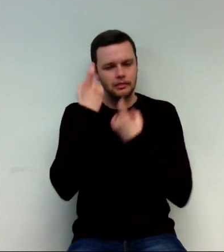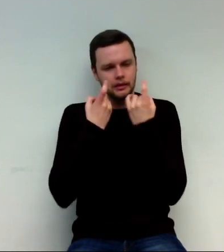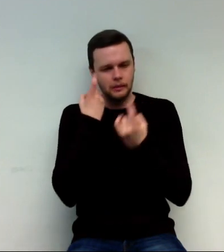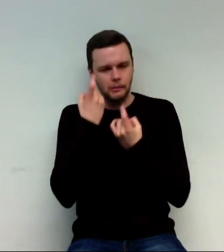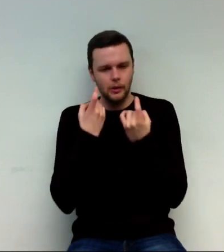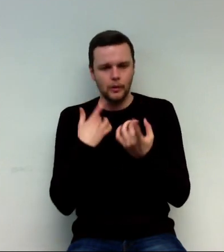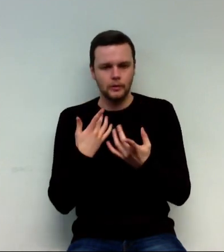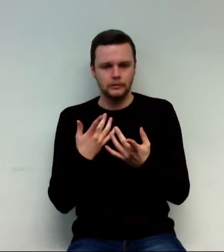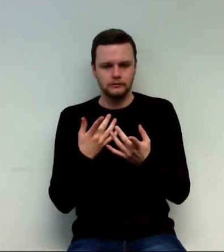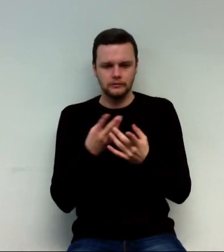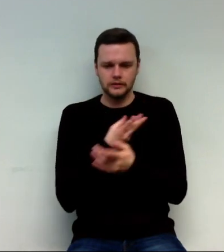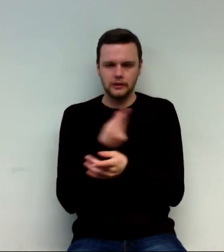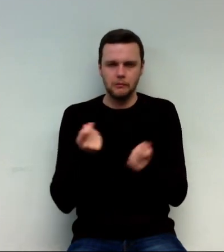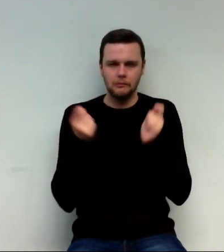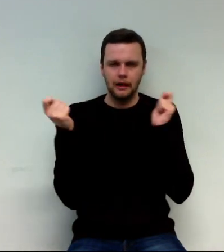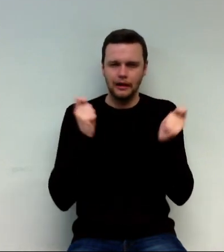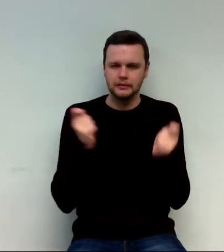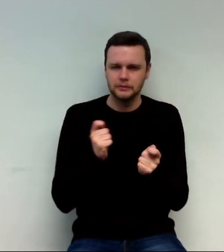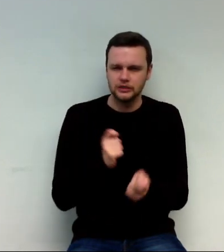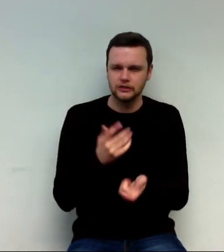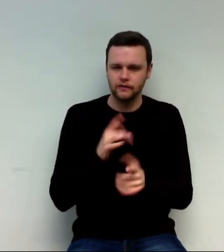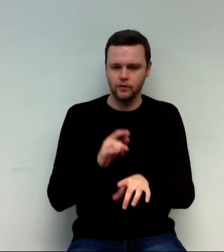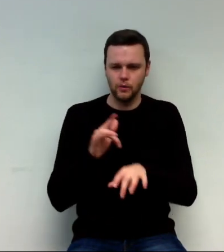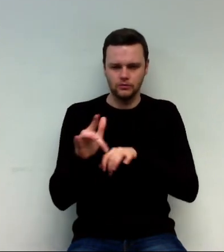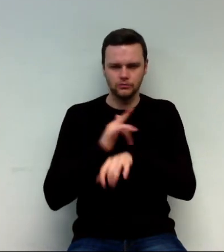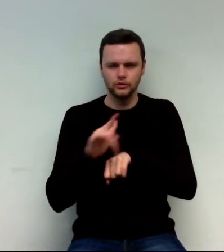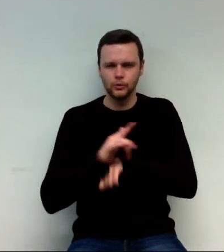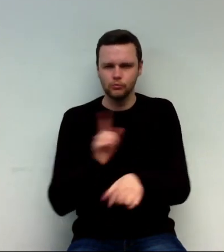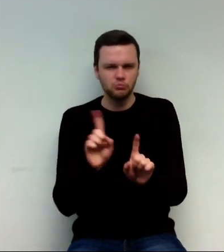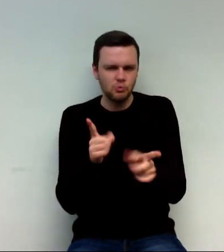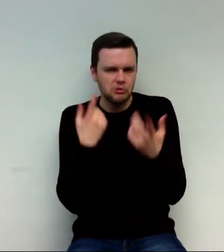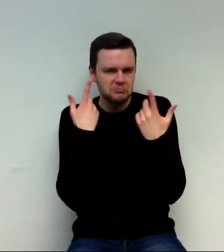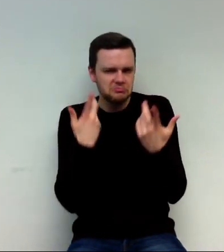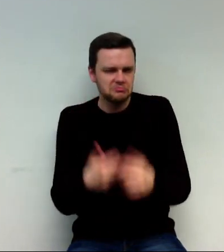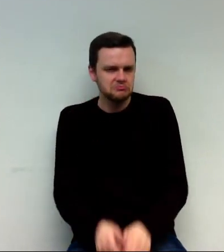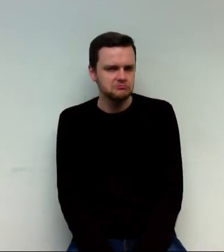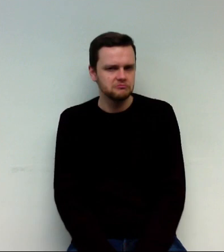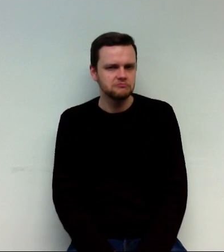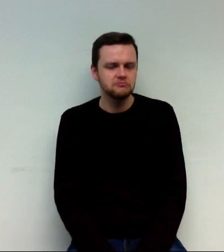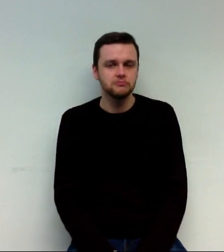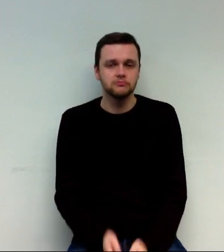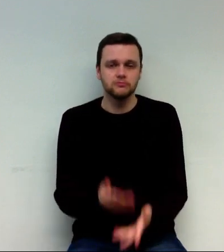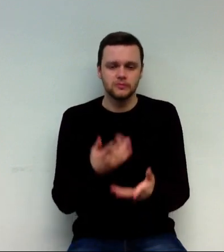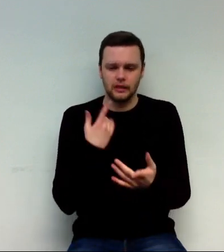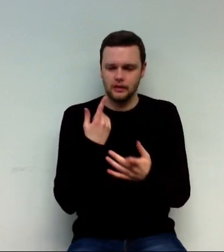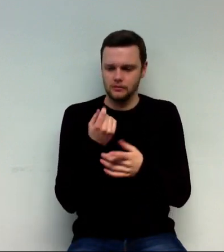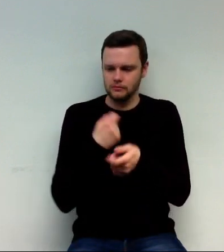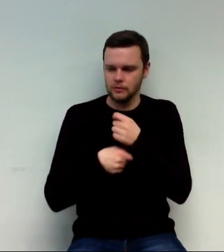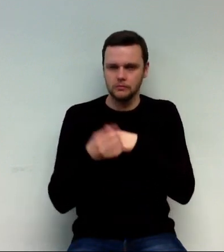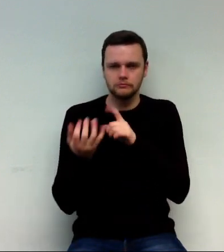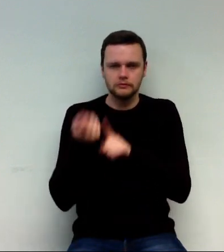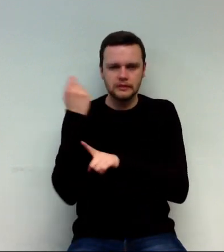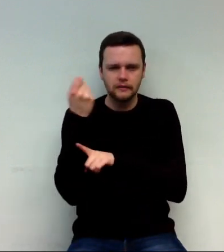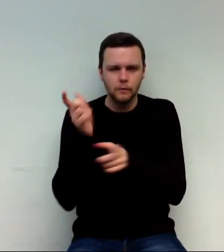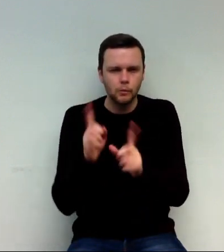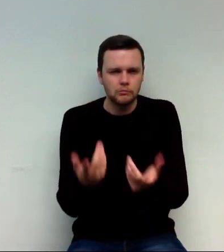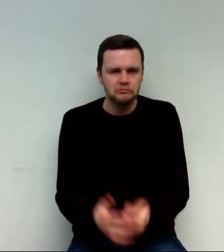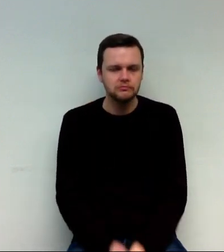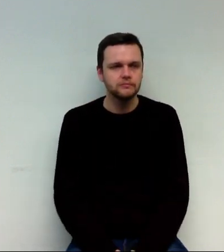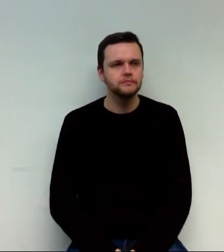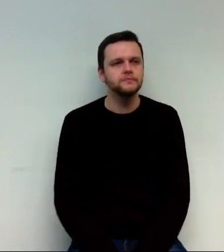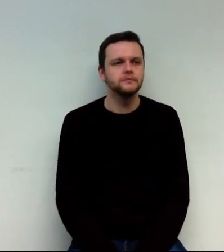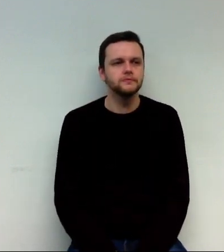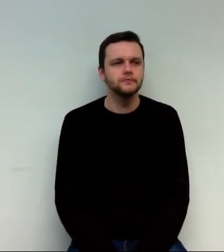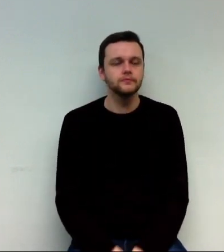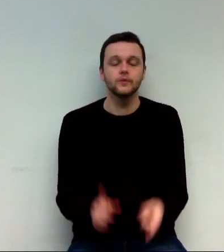different adaptations people can make to their Fringe shows to make them more accessible and to tackle some of these barriers? So the